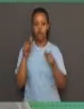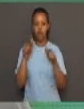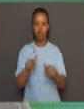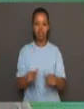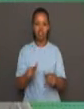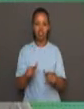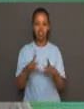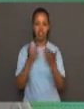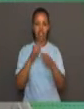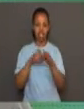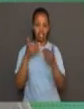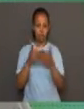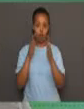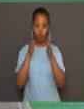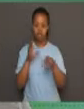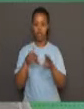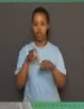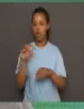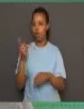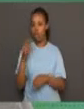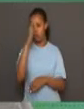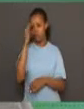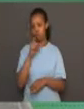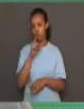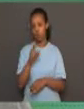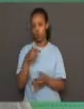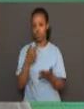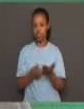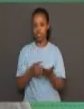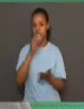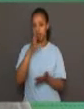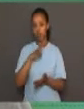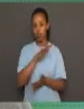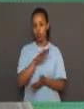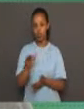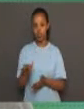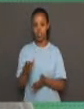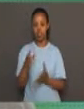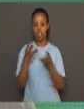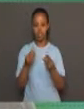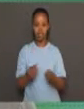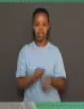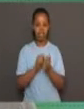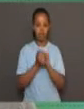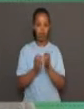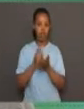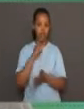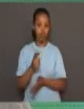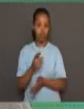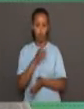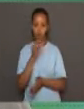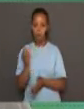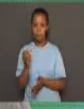will focus on other factors involved in human evolution. We will